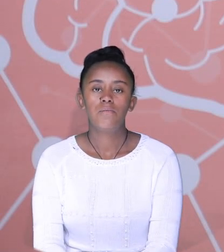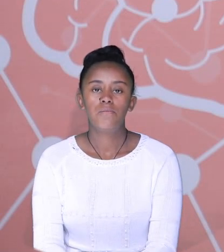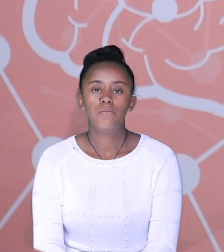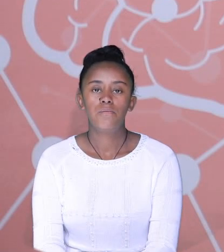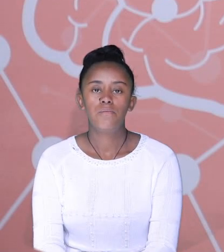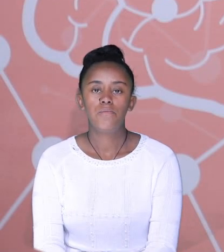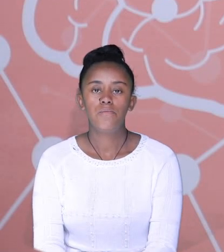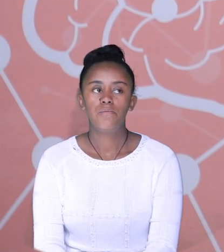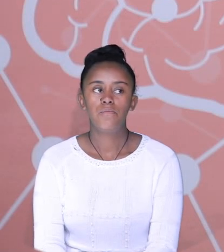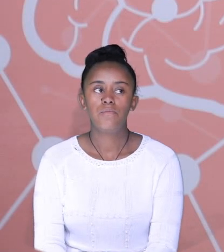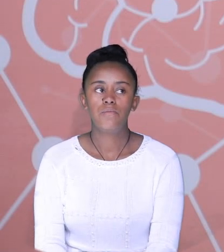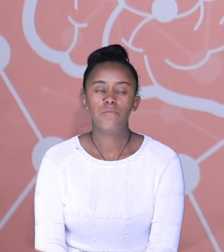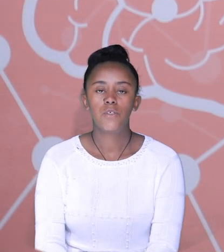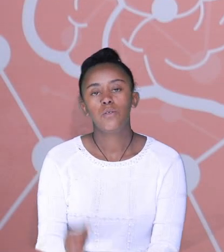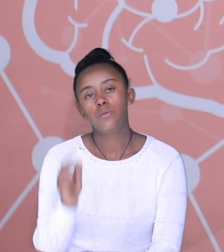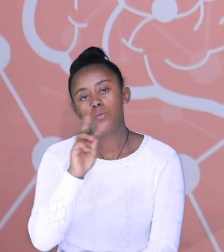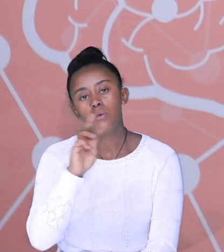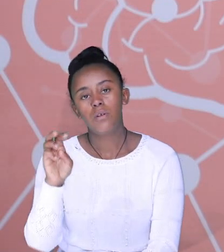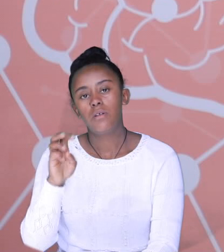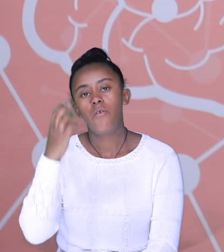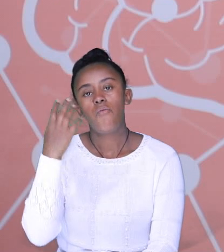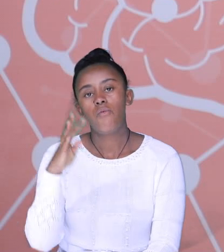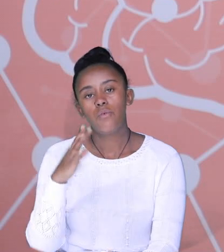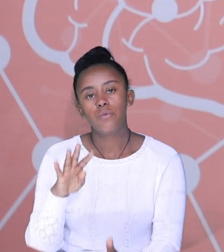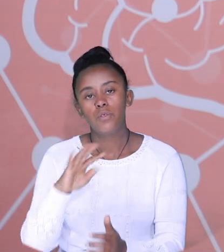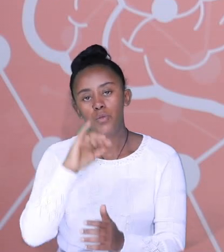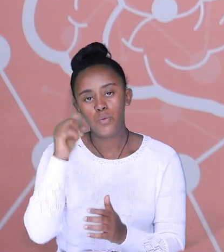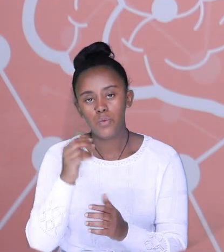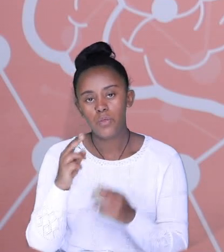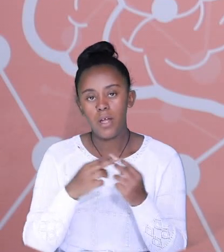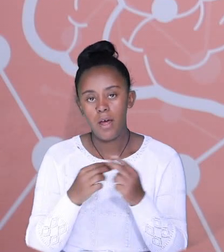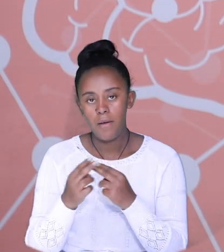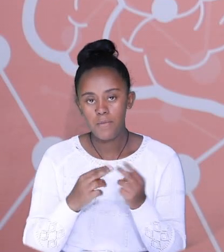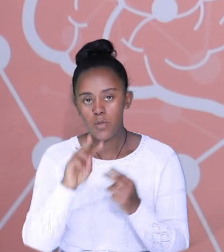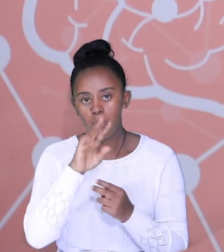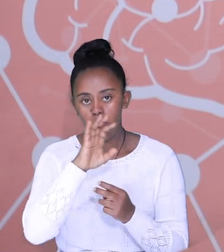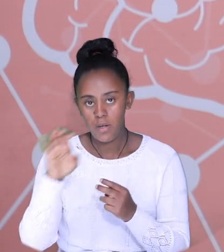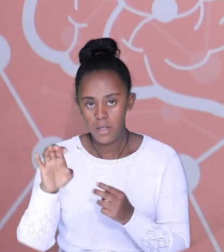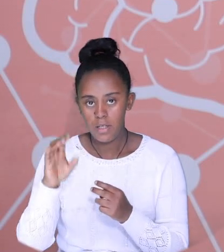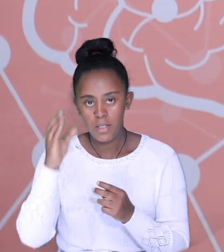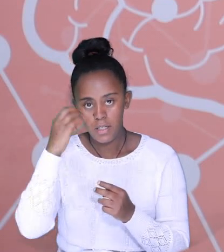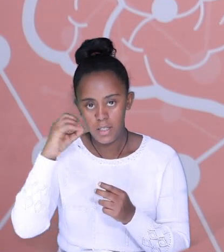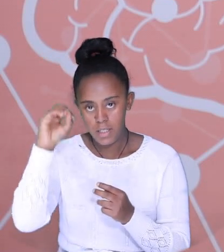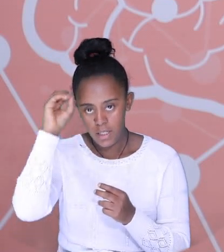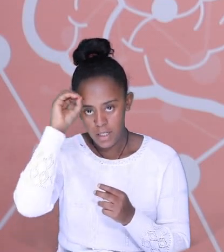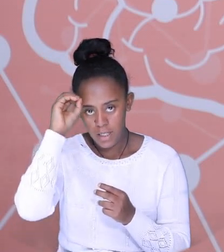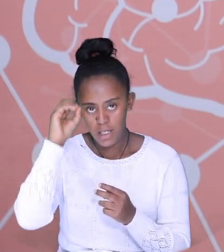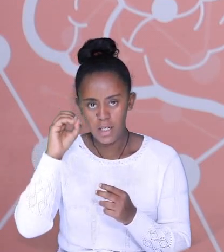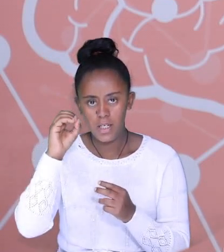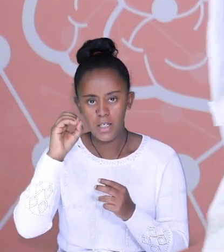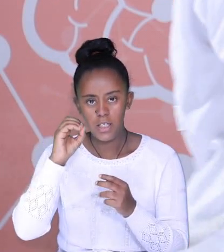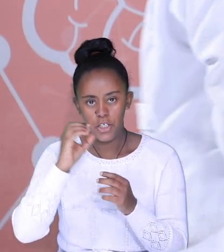240 times Joule times 200 degree